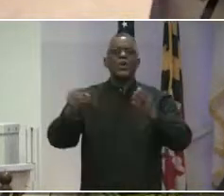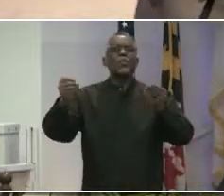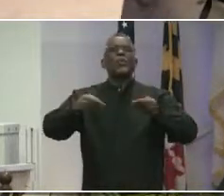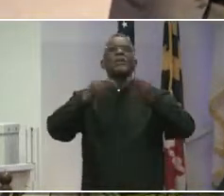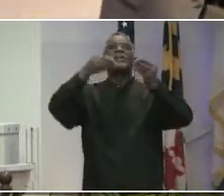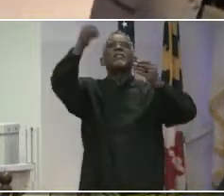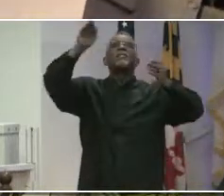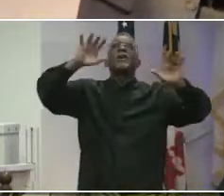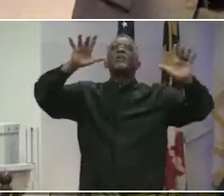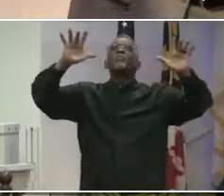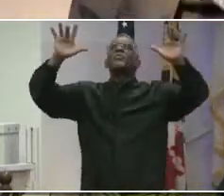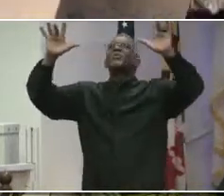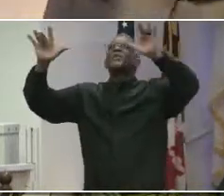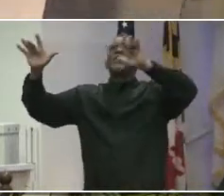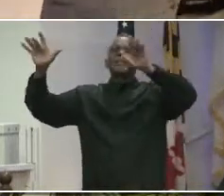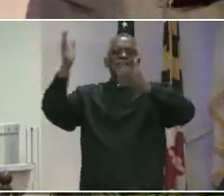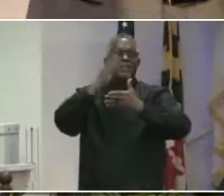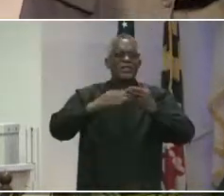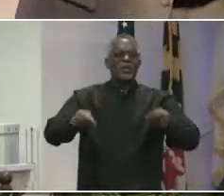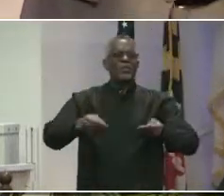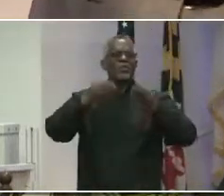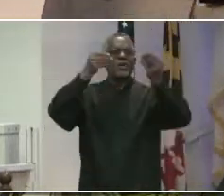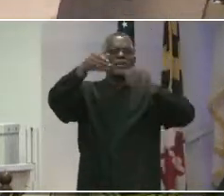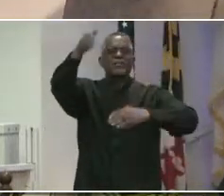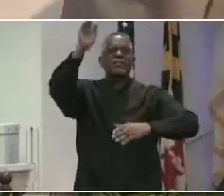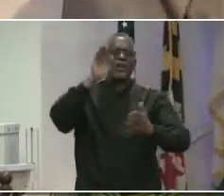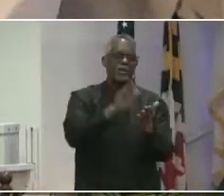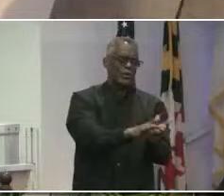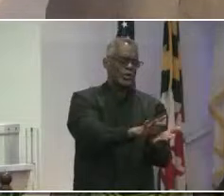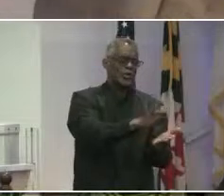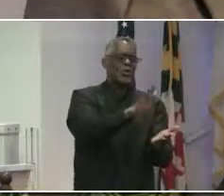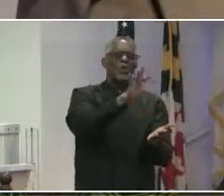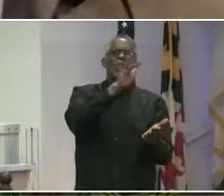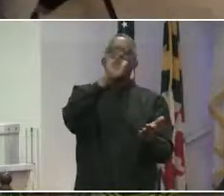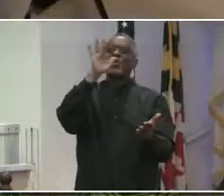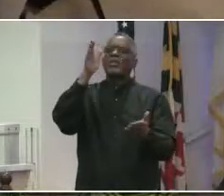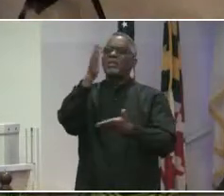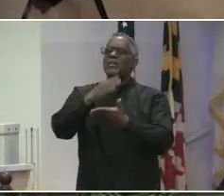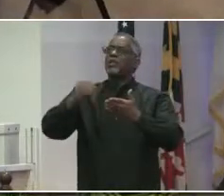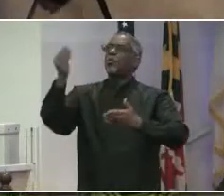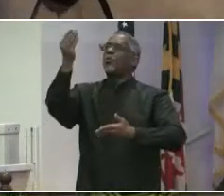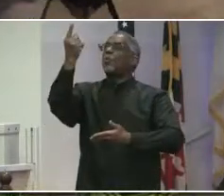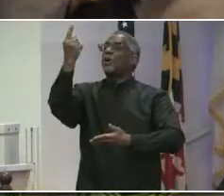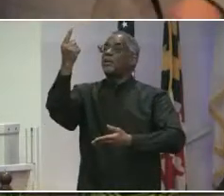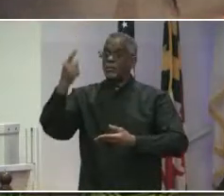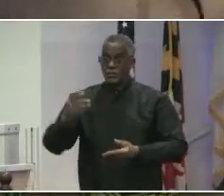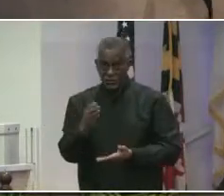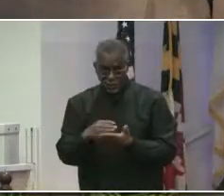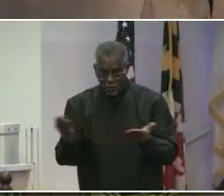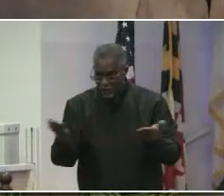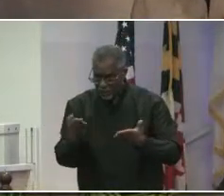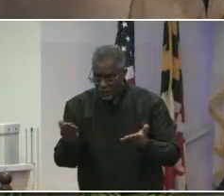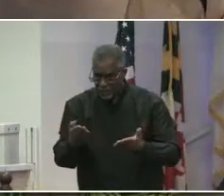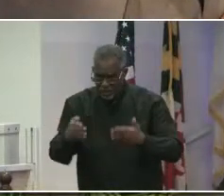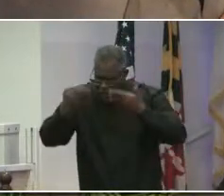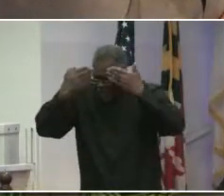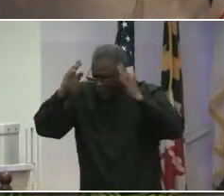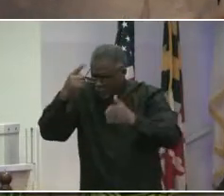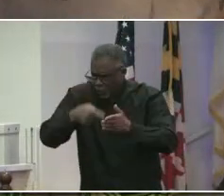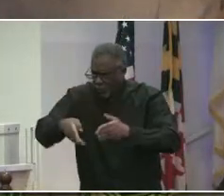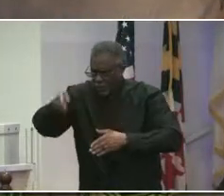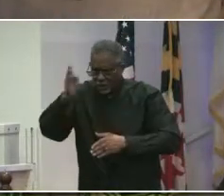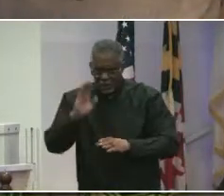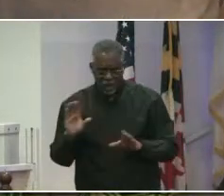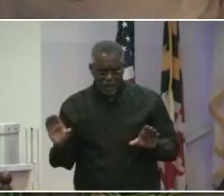God praise. Somebody give God glory. Somebody give him honor. I don't know who I'm talking